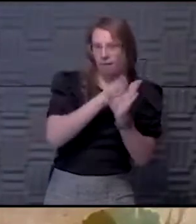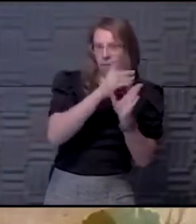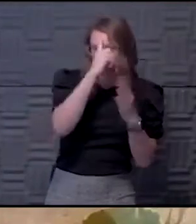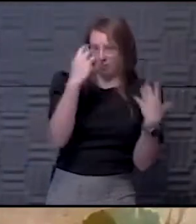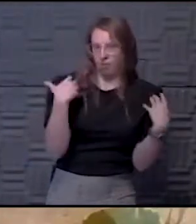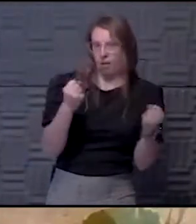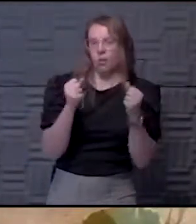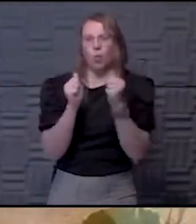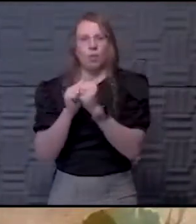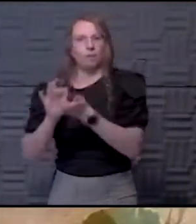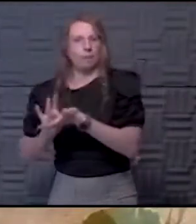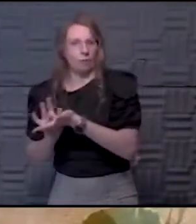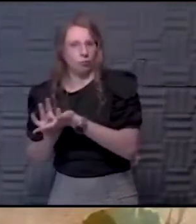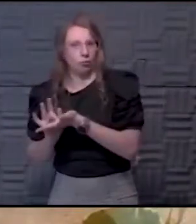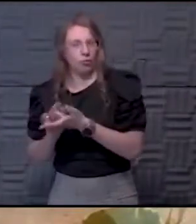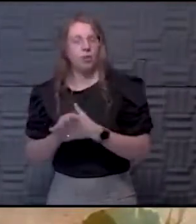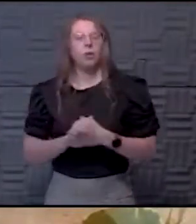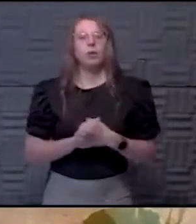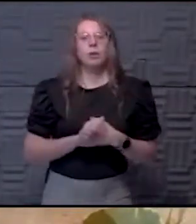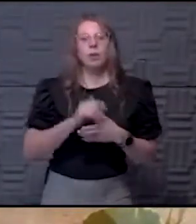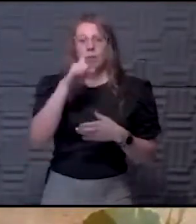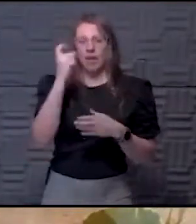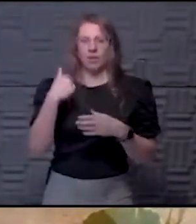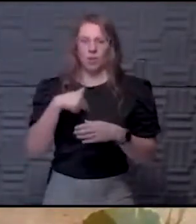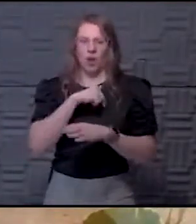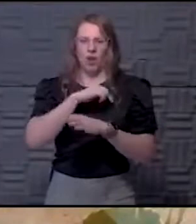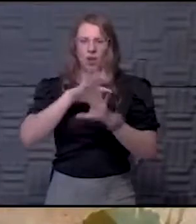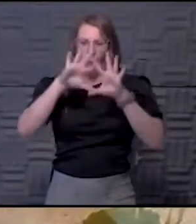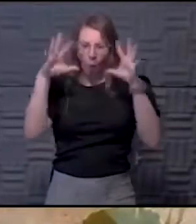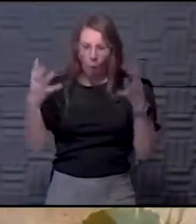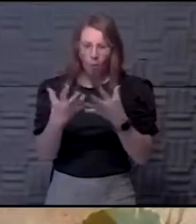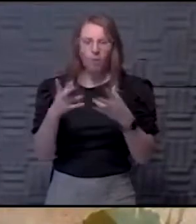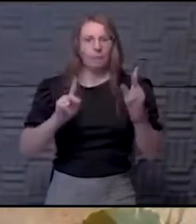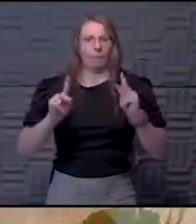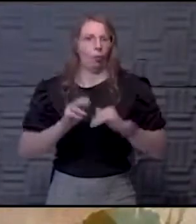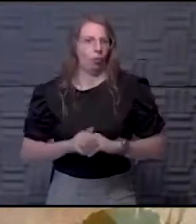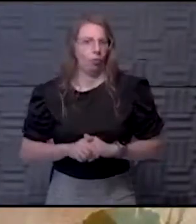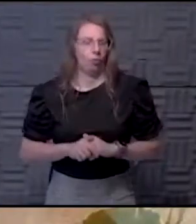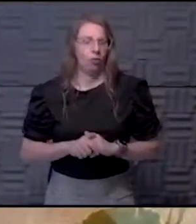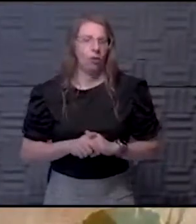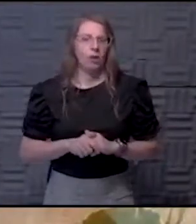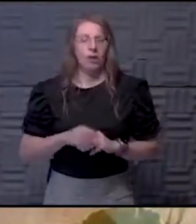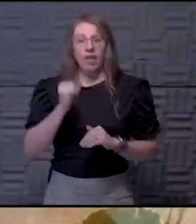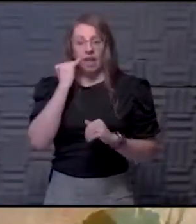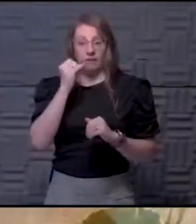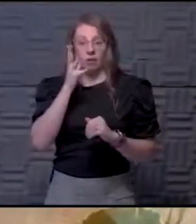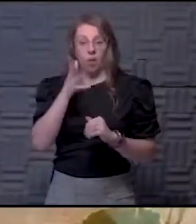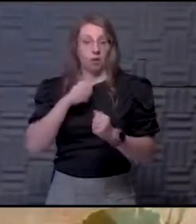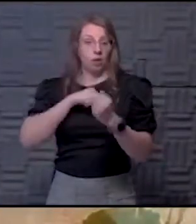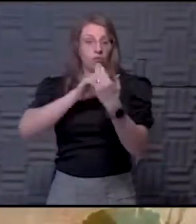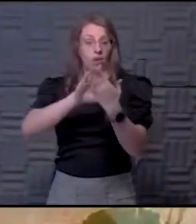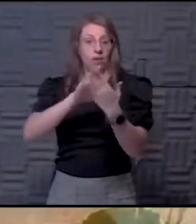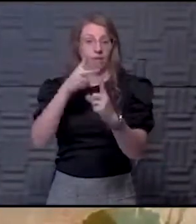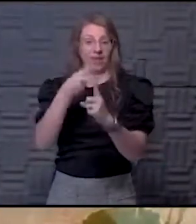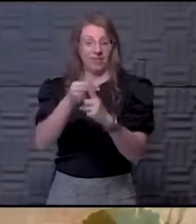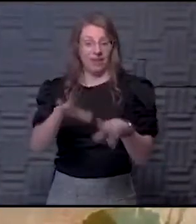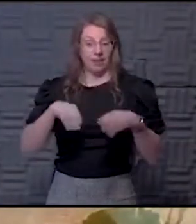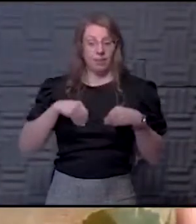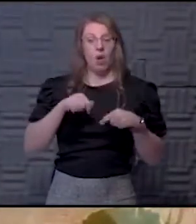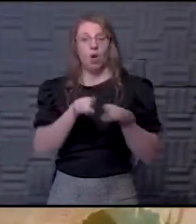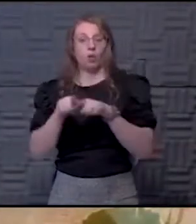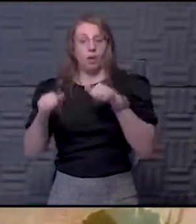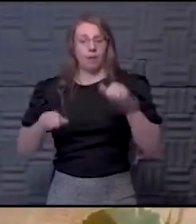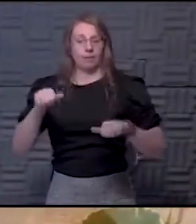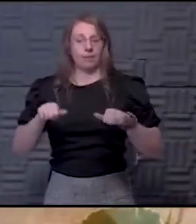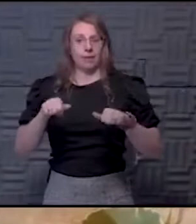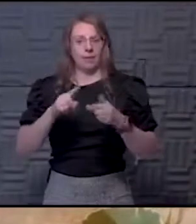health with the medical, because we're whole people. So if we're going to address this issue of vaccine acceptance and hesitancy, then